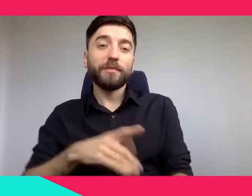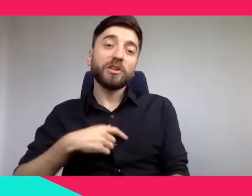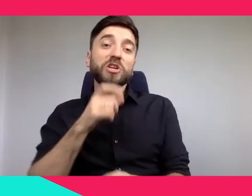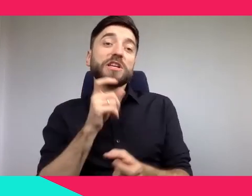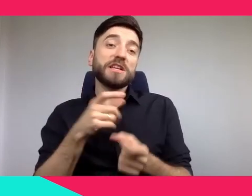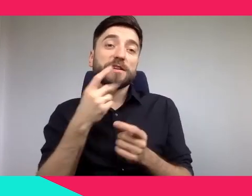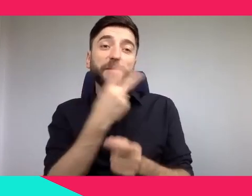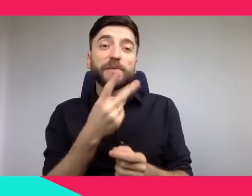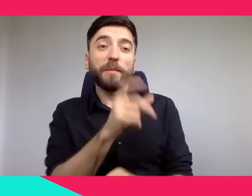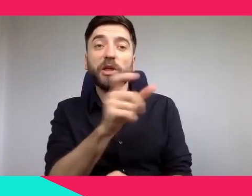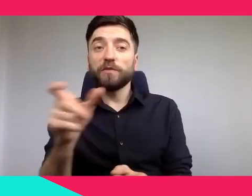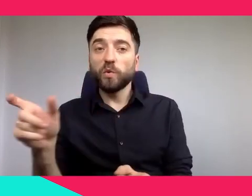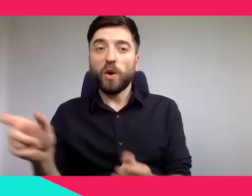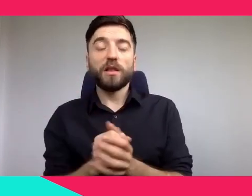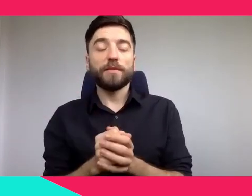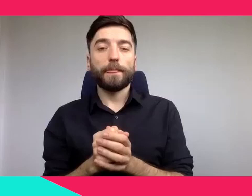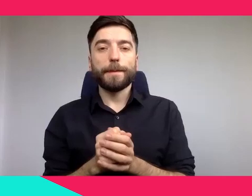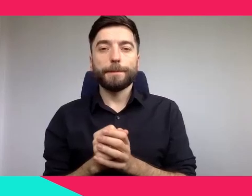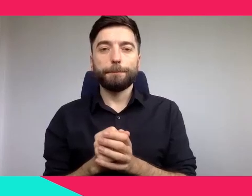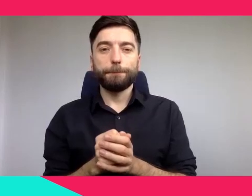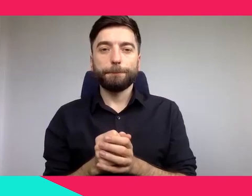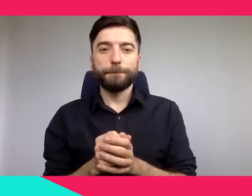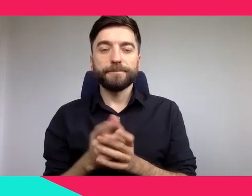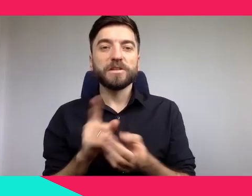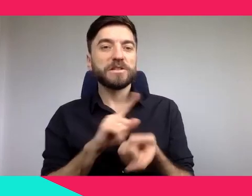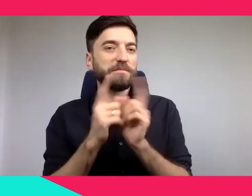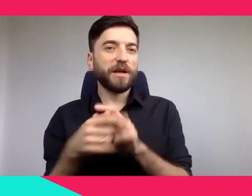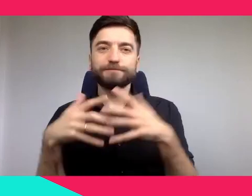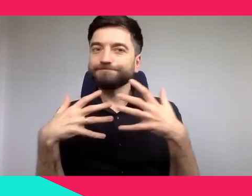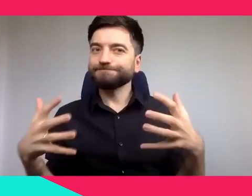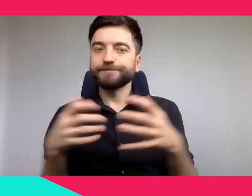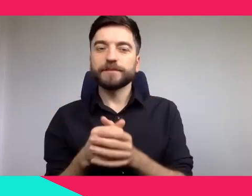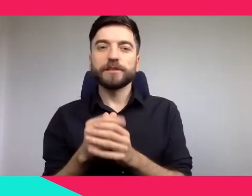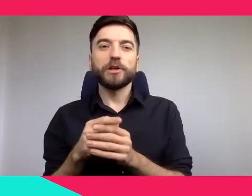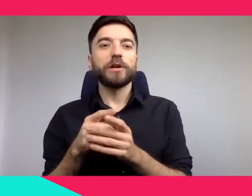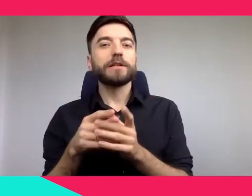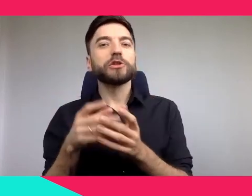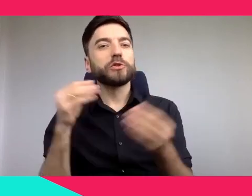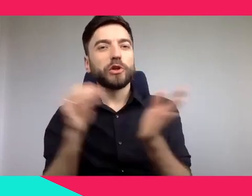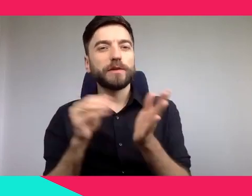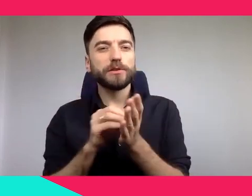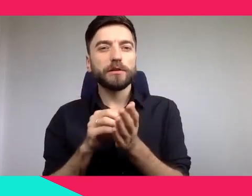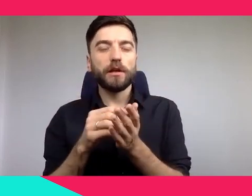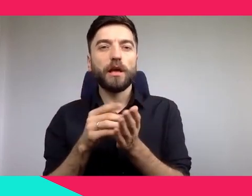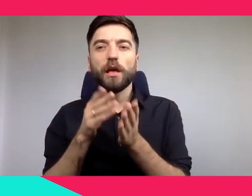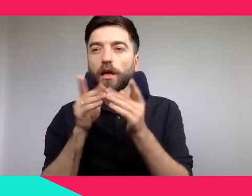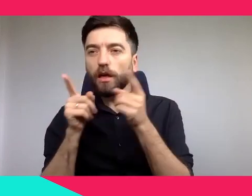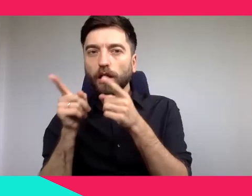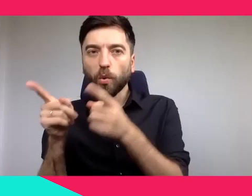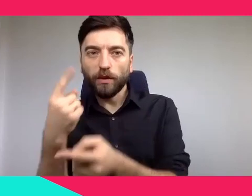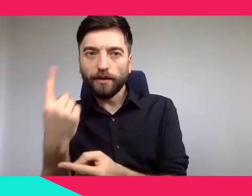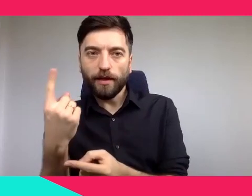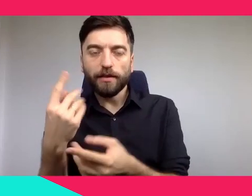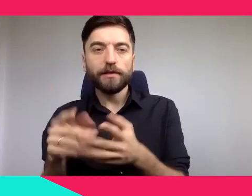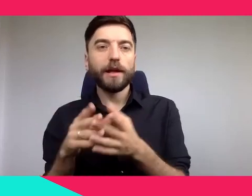one-directional way to a more interactive experience for the visitors. So the visitors are from just a receiving party,